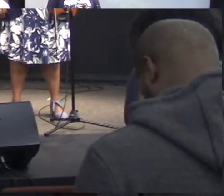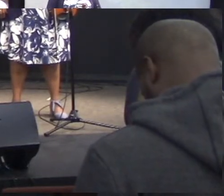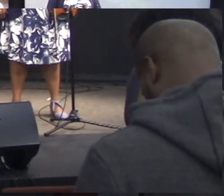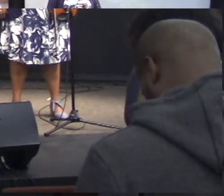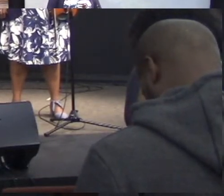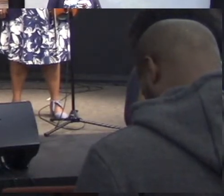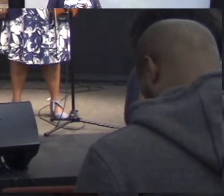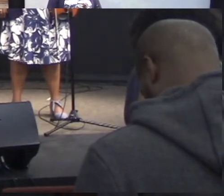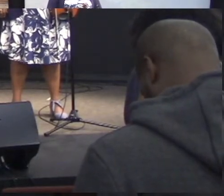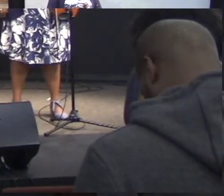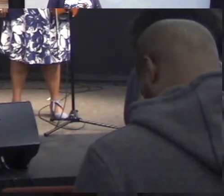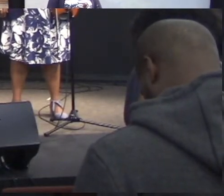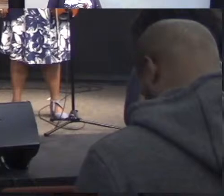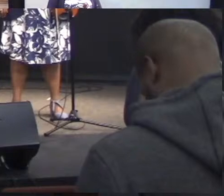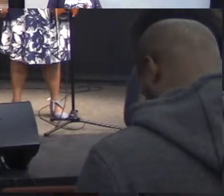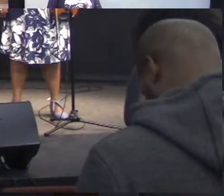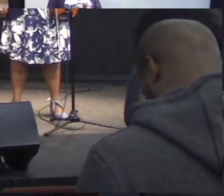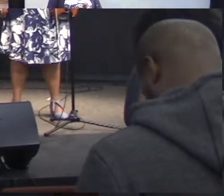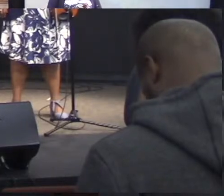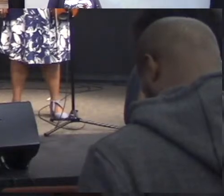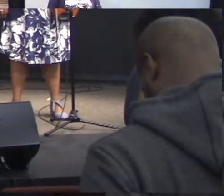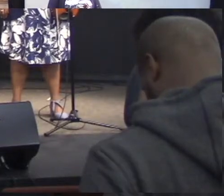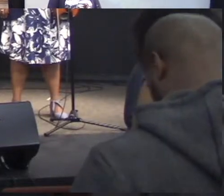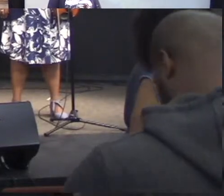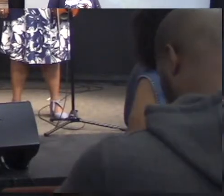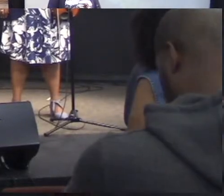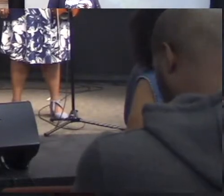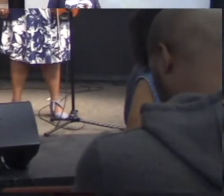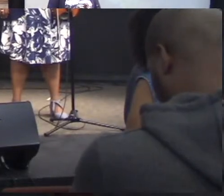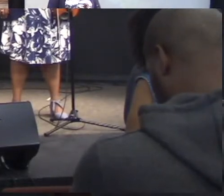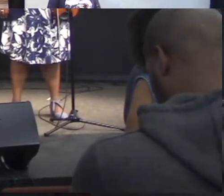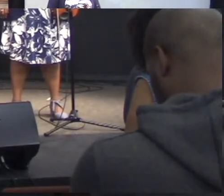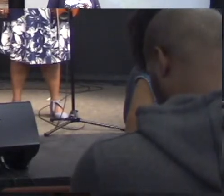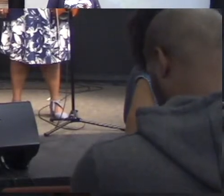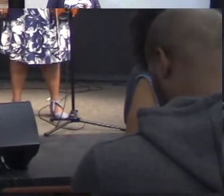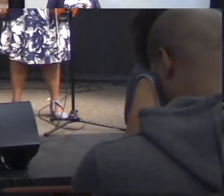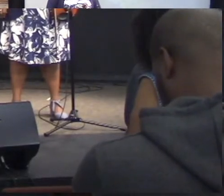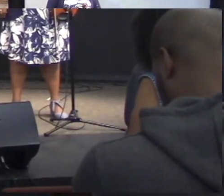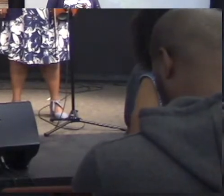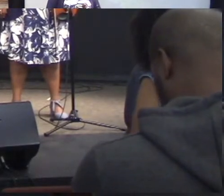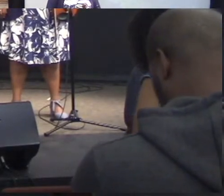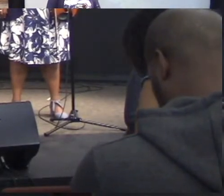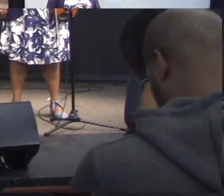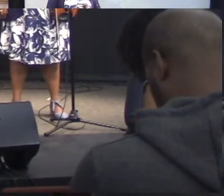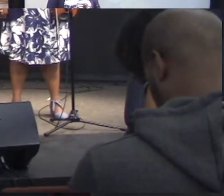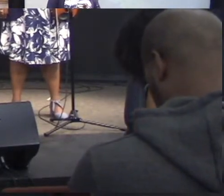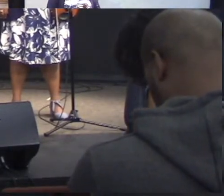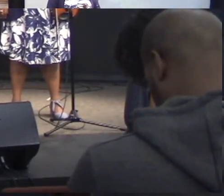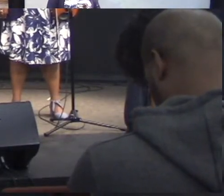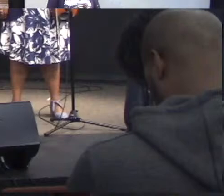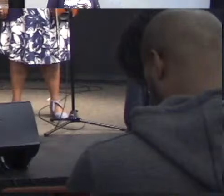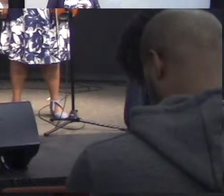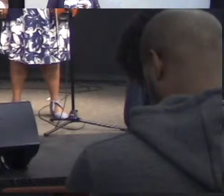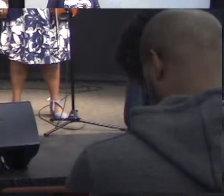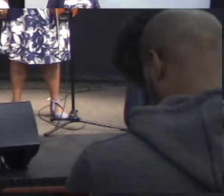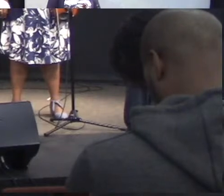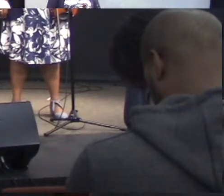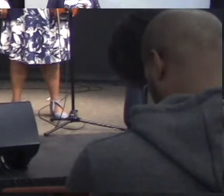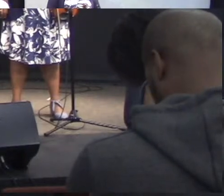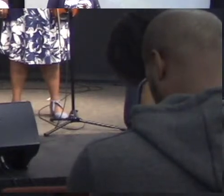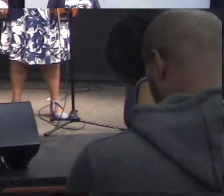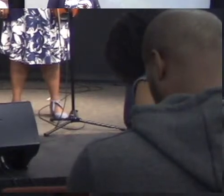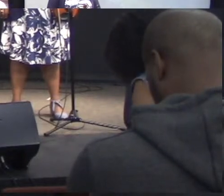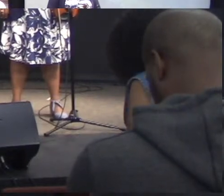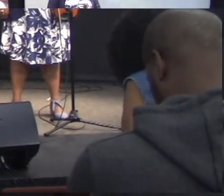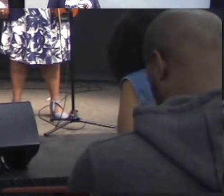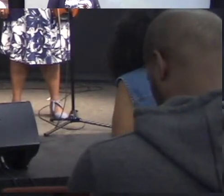can leave here this morning inspired and convicted, ready for the week ahead, Father. And I pray so much that this service just